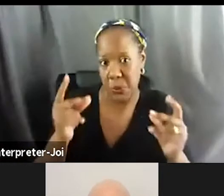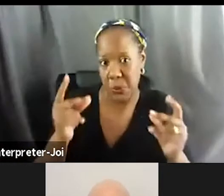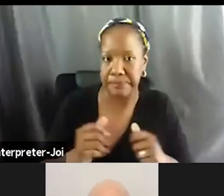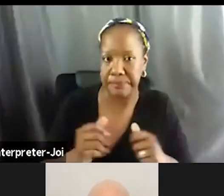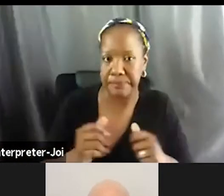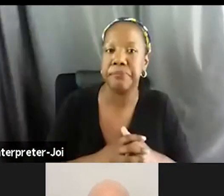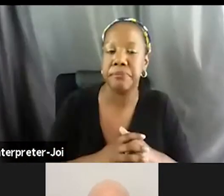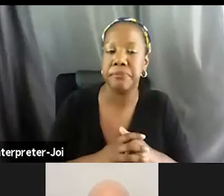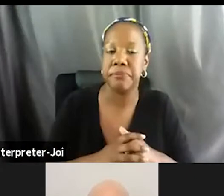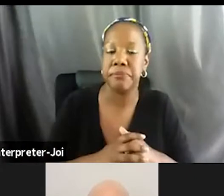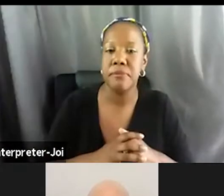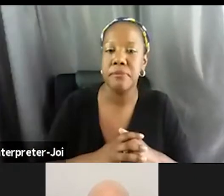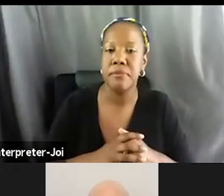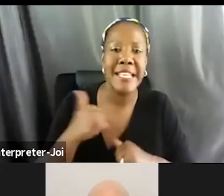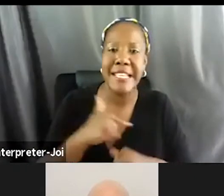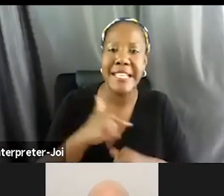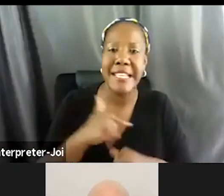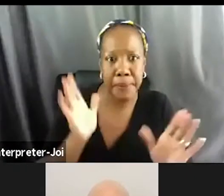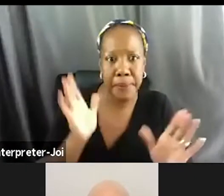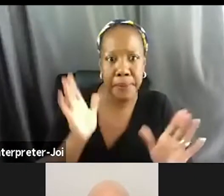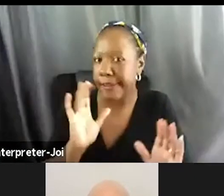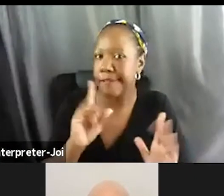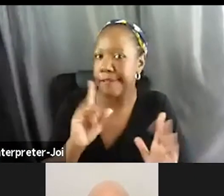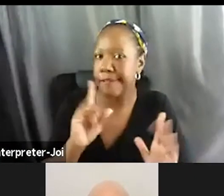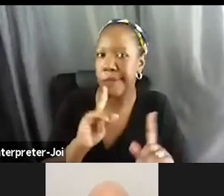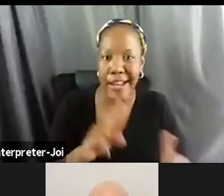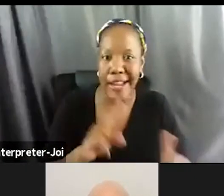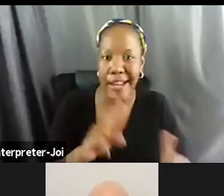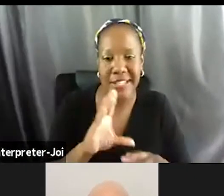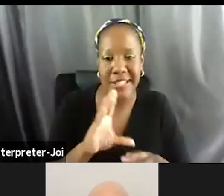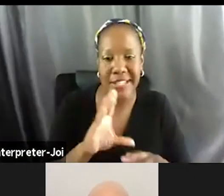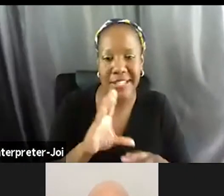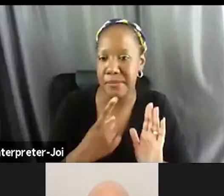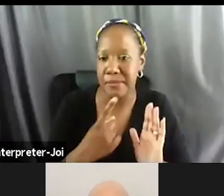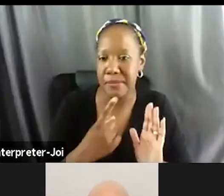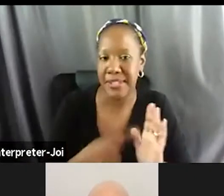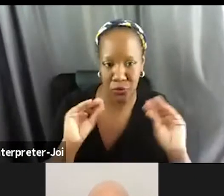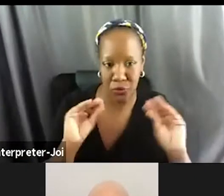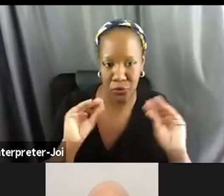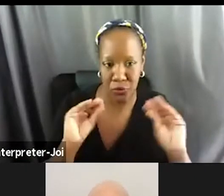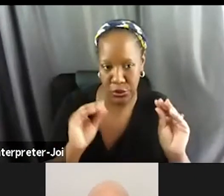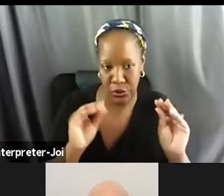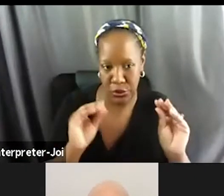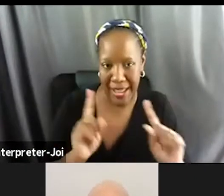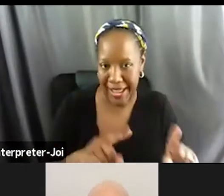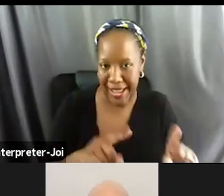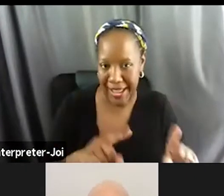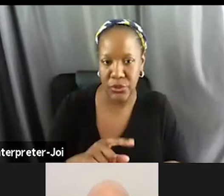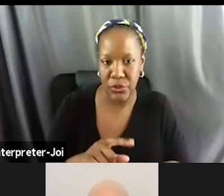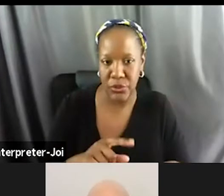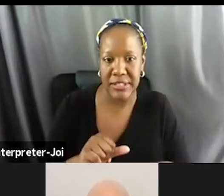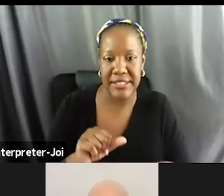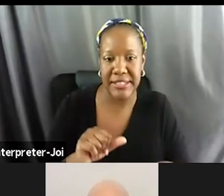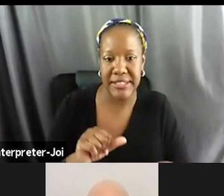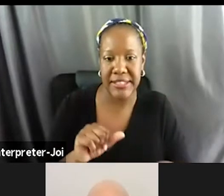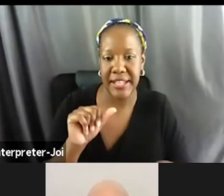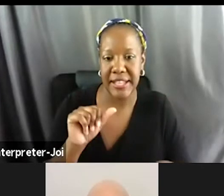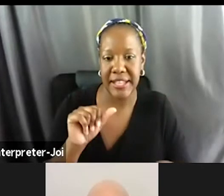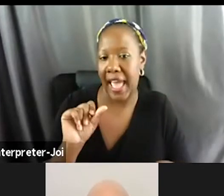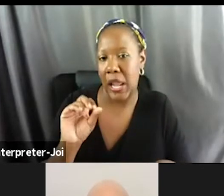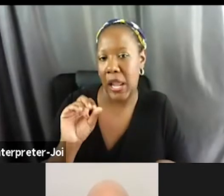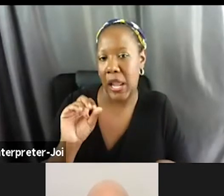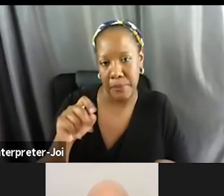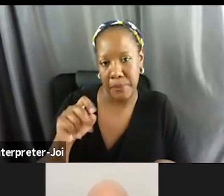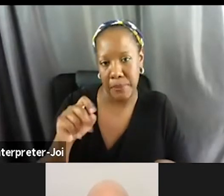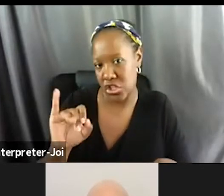we were just looking for answers. And sometimes it's not, sometimes there are no other answers. And alopecia, it just is what it